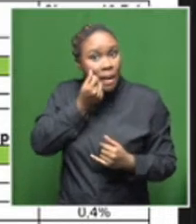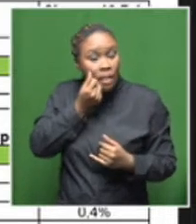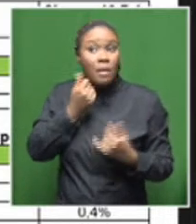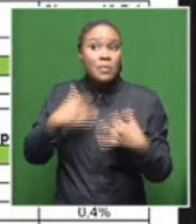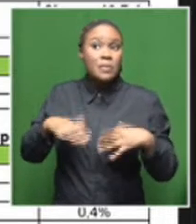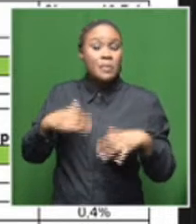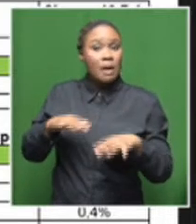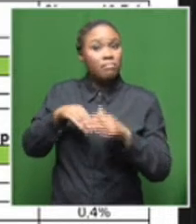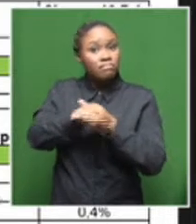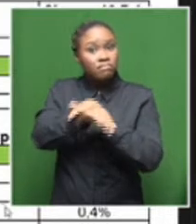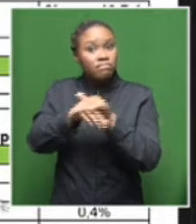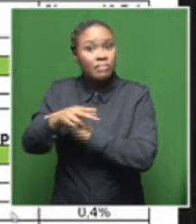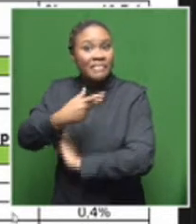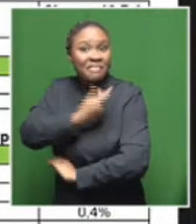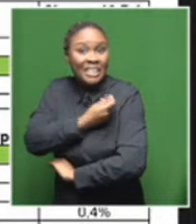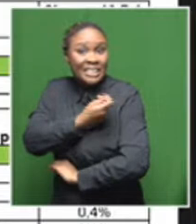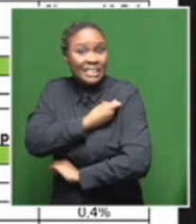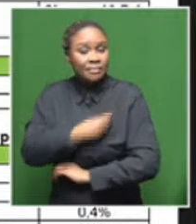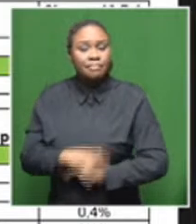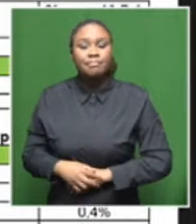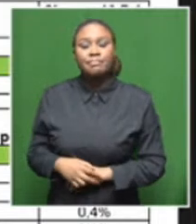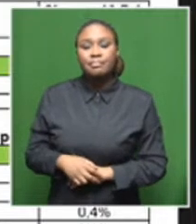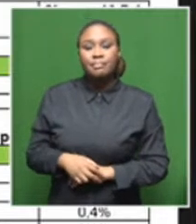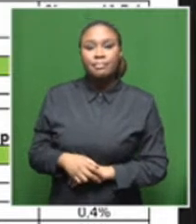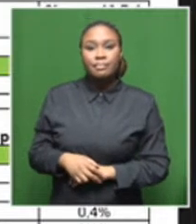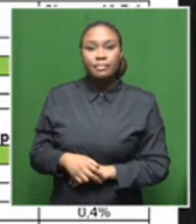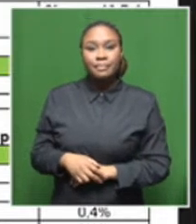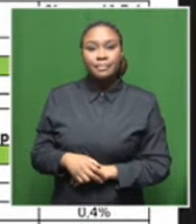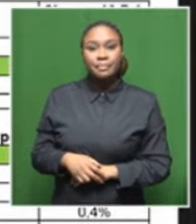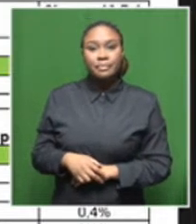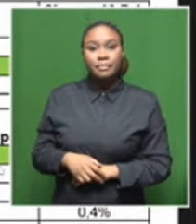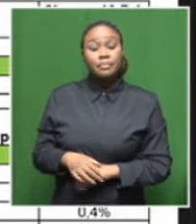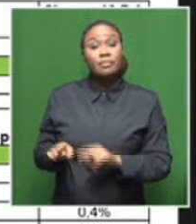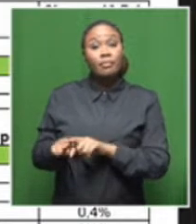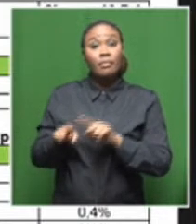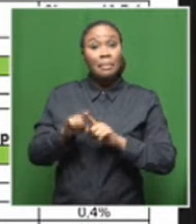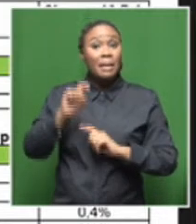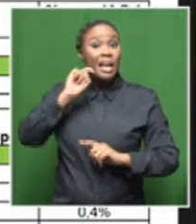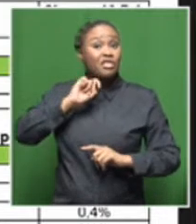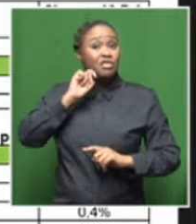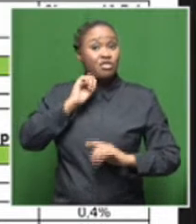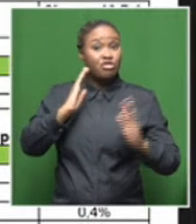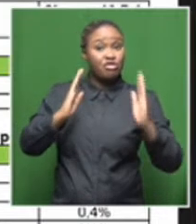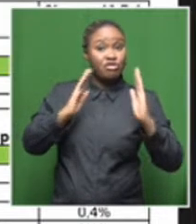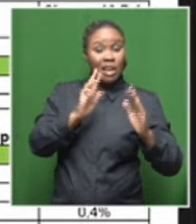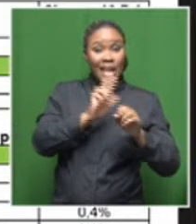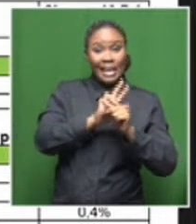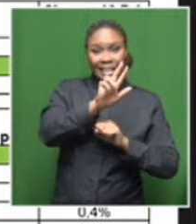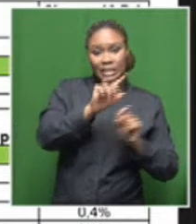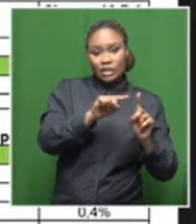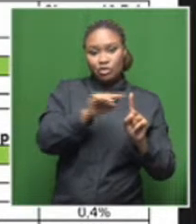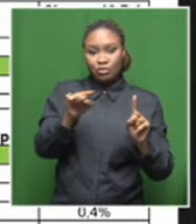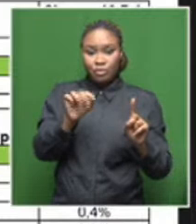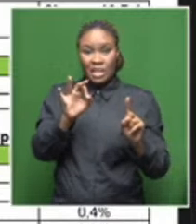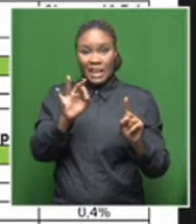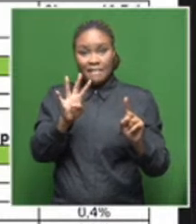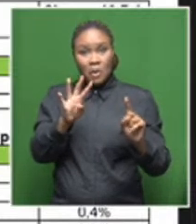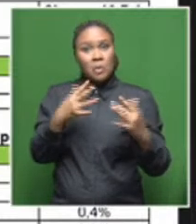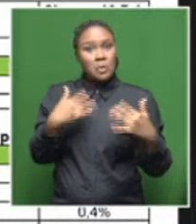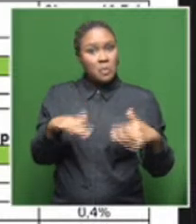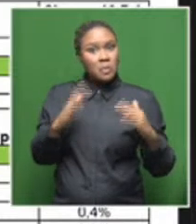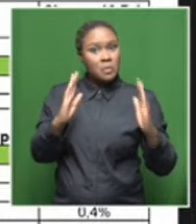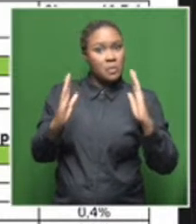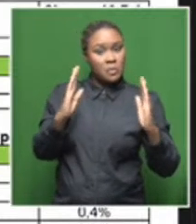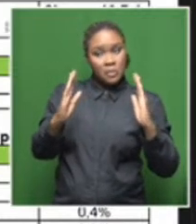that period. And in the age group that has picked up the fastest is the 18 to 34-year-olds. So these have been